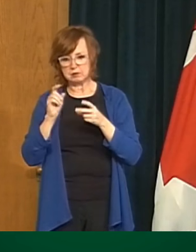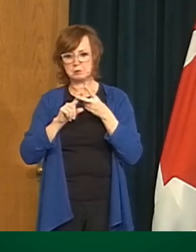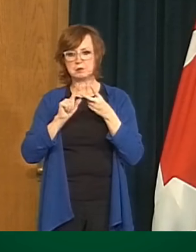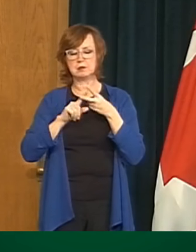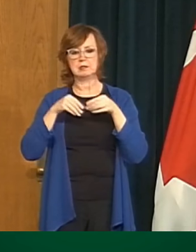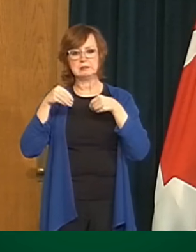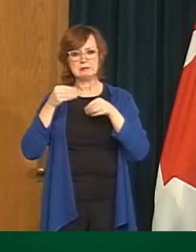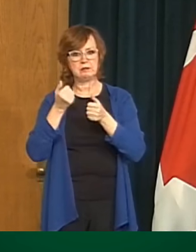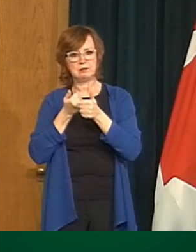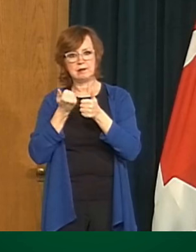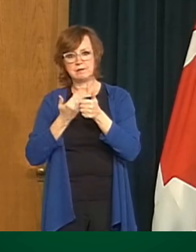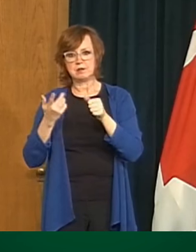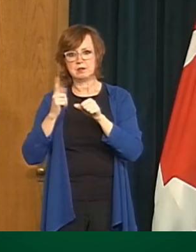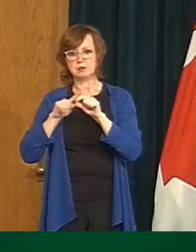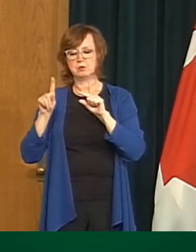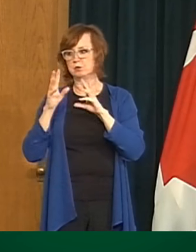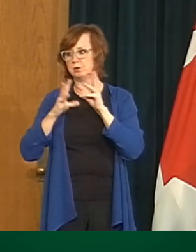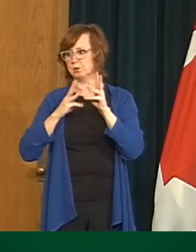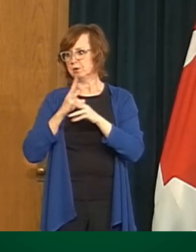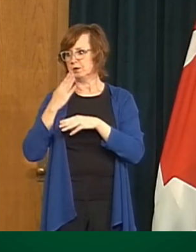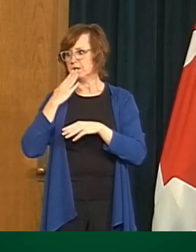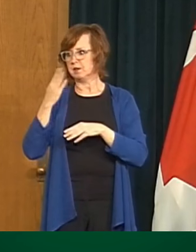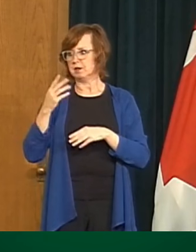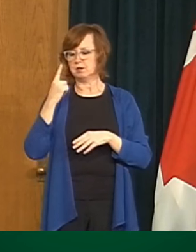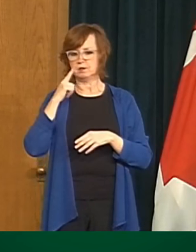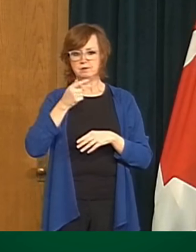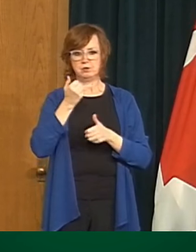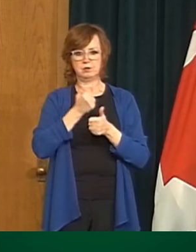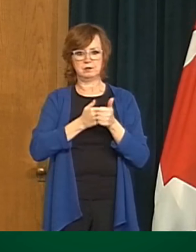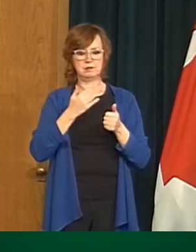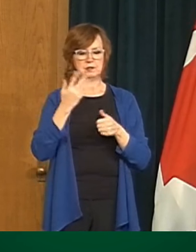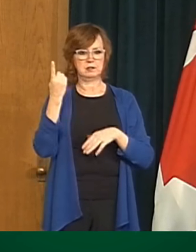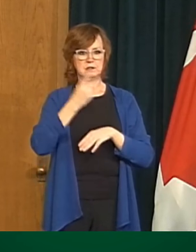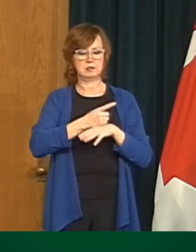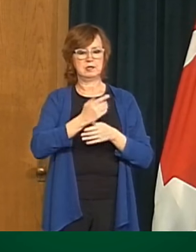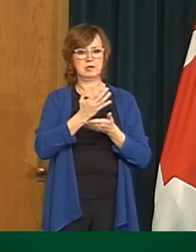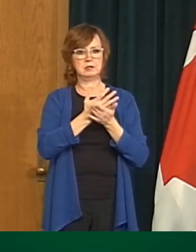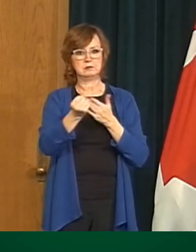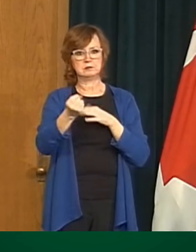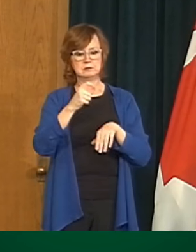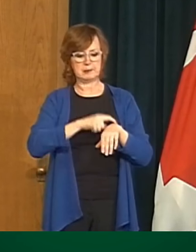to the world each and every year. Thanks very much for joining us today, everyone. That concludes our time.